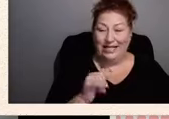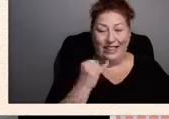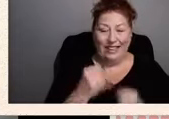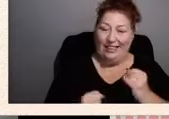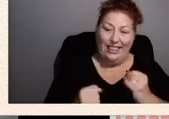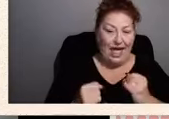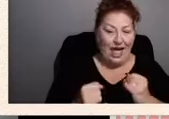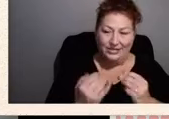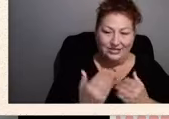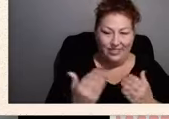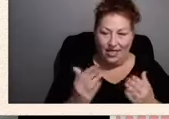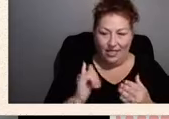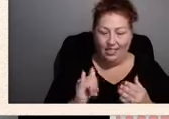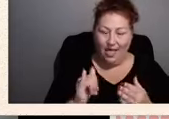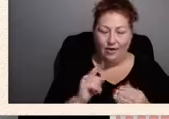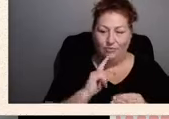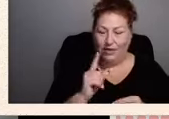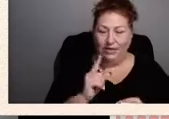I had wanted to